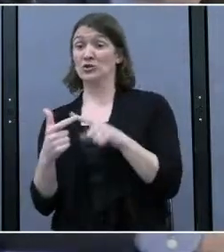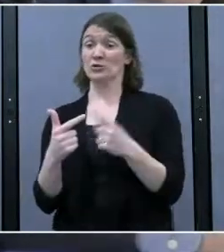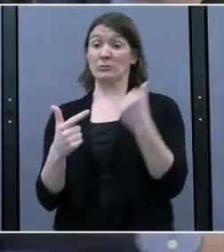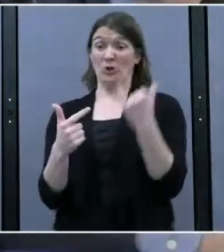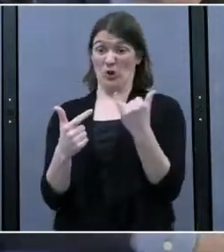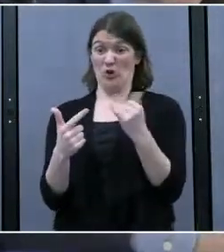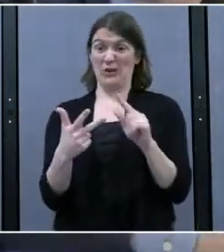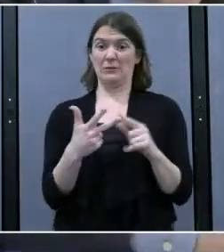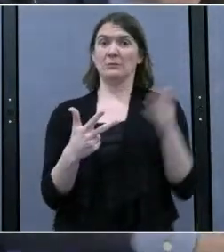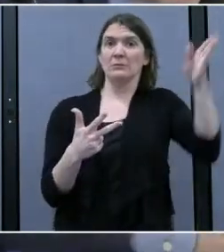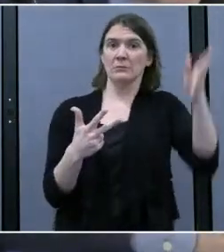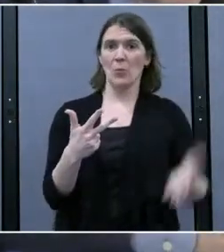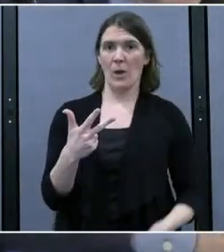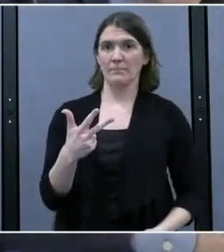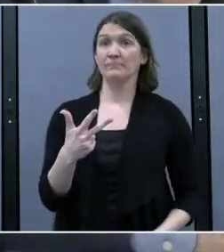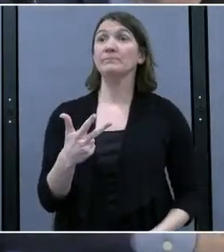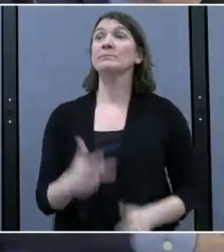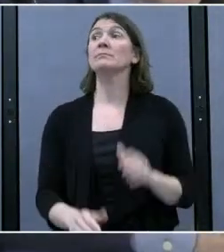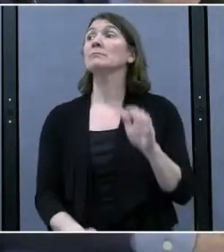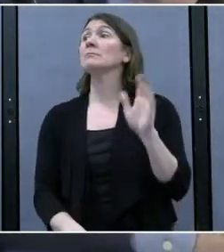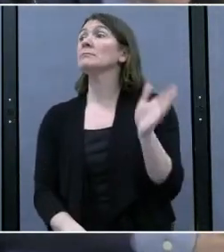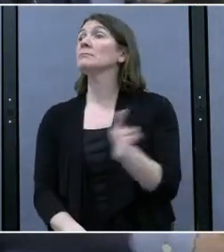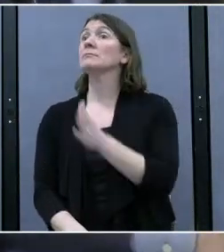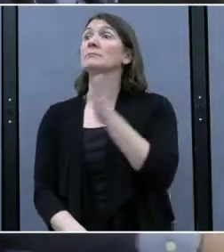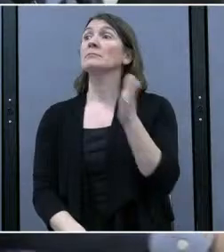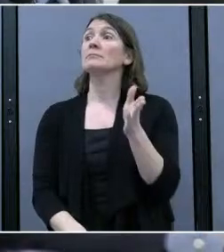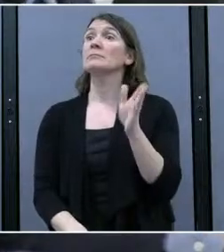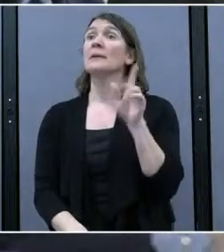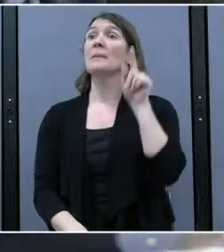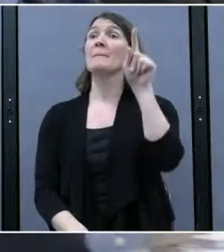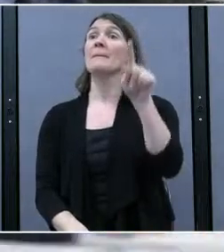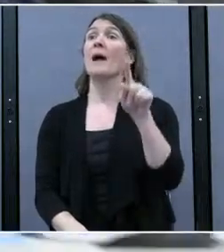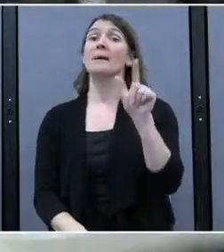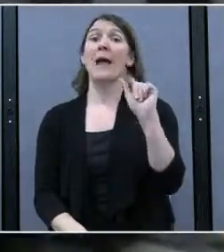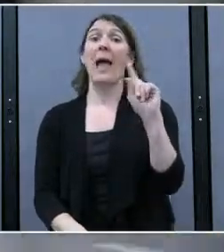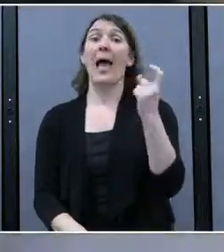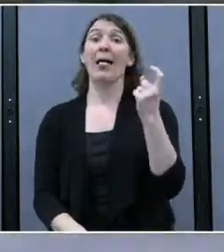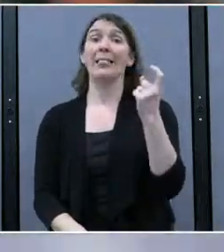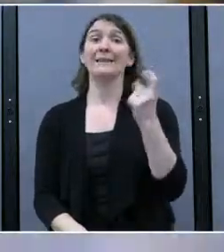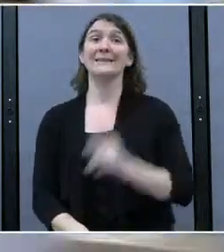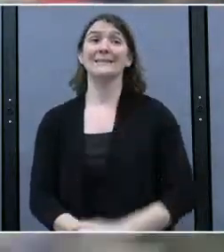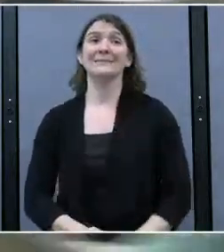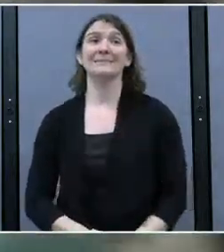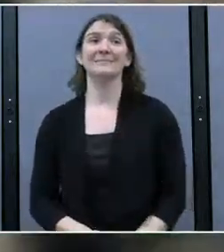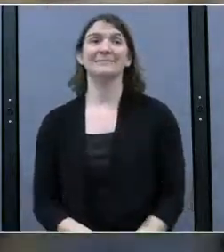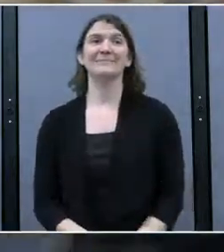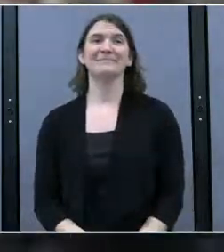Great, thank you. Alex? At the back.